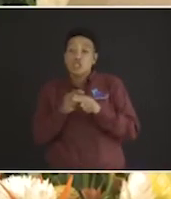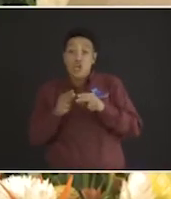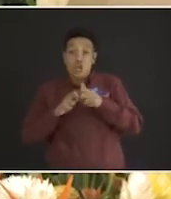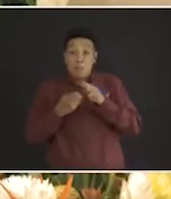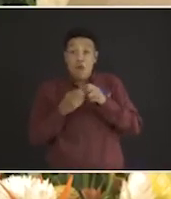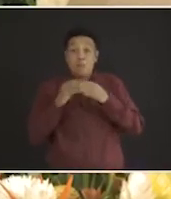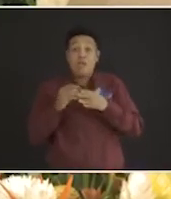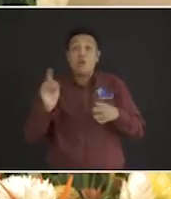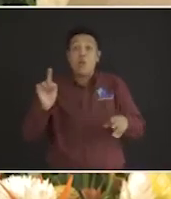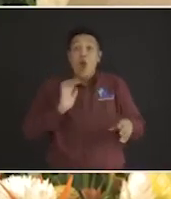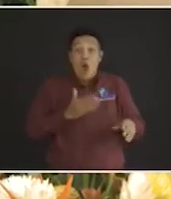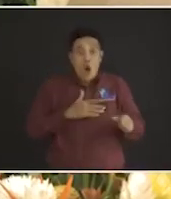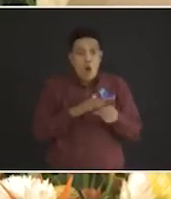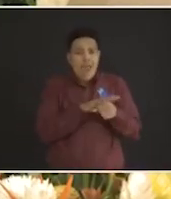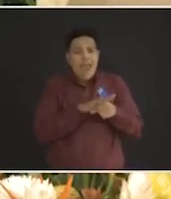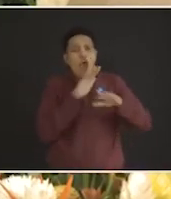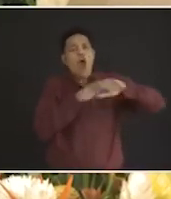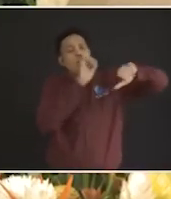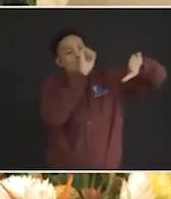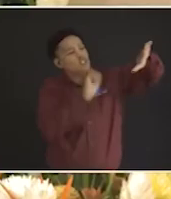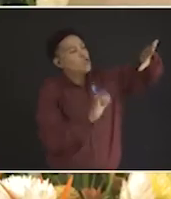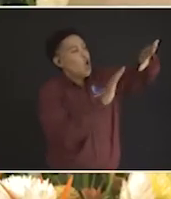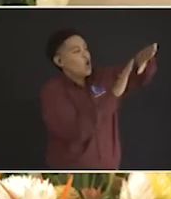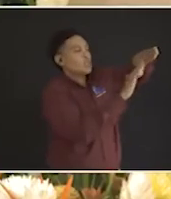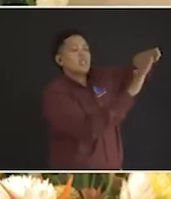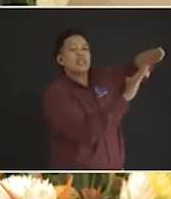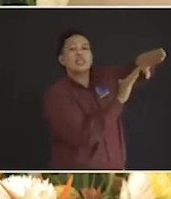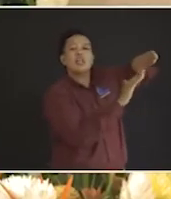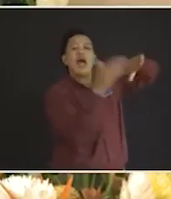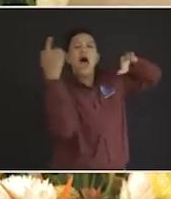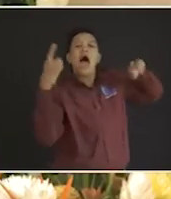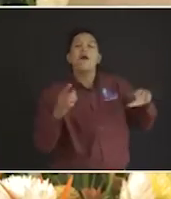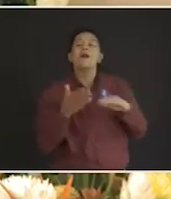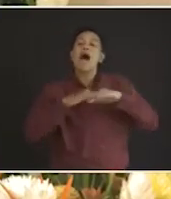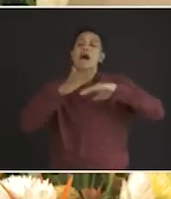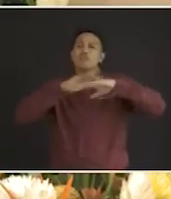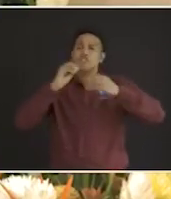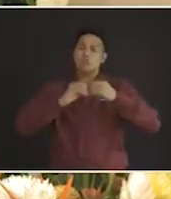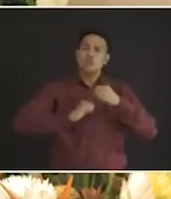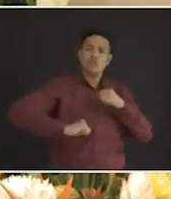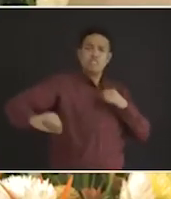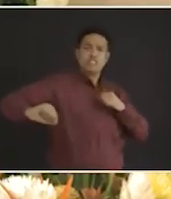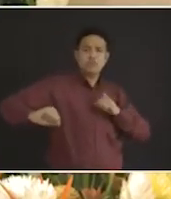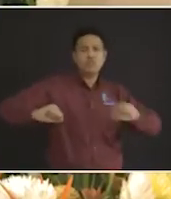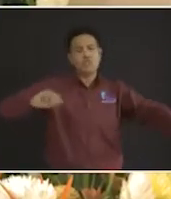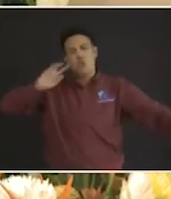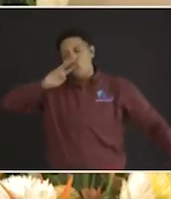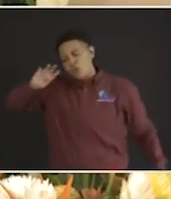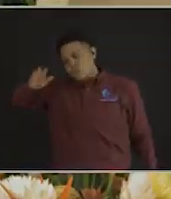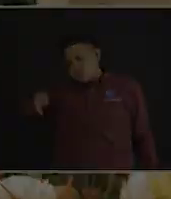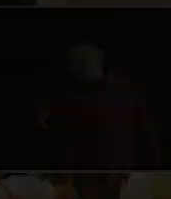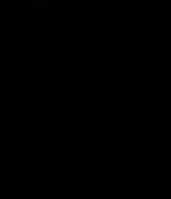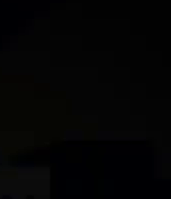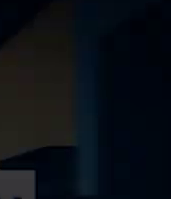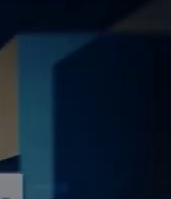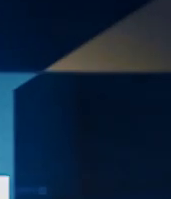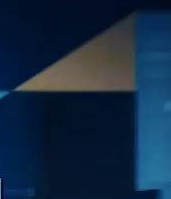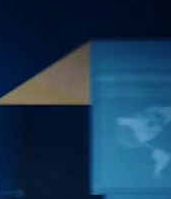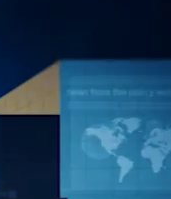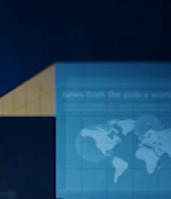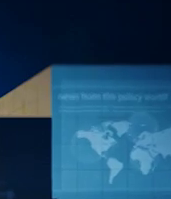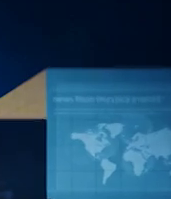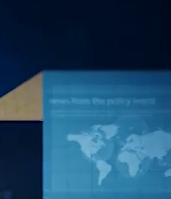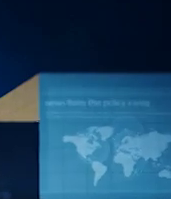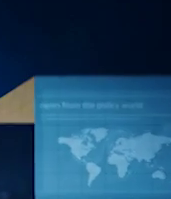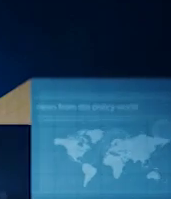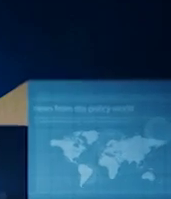our utility areas on the southern side of the island and increase the resilience of our country.